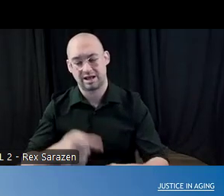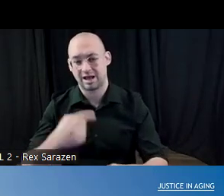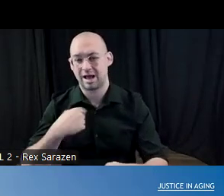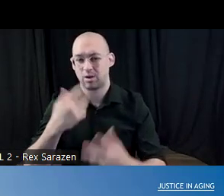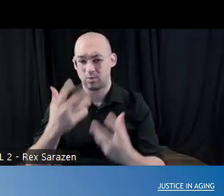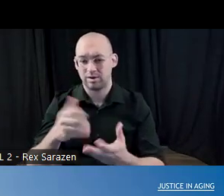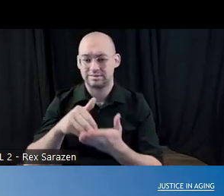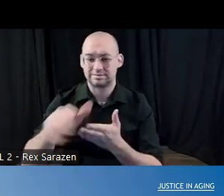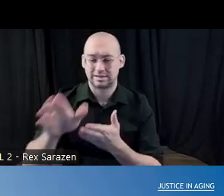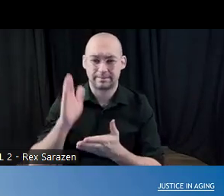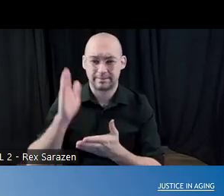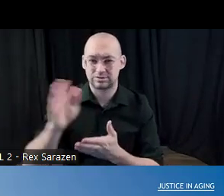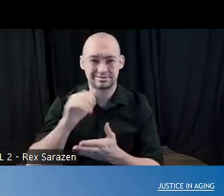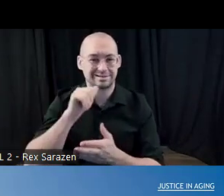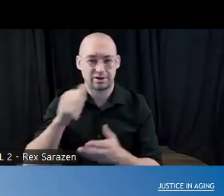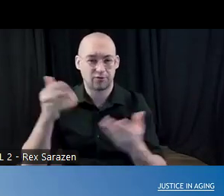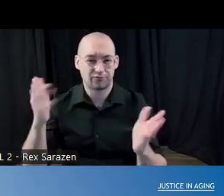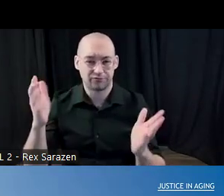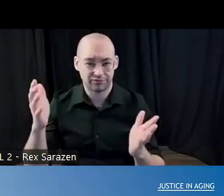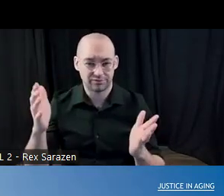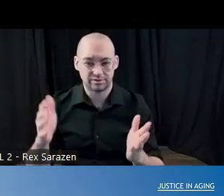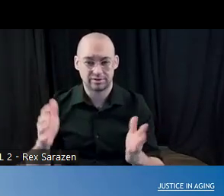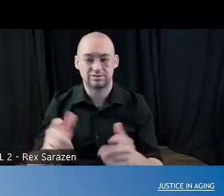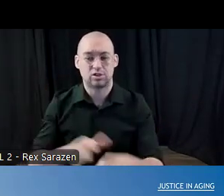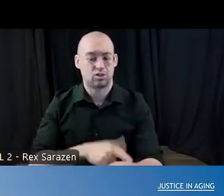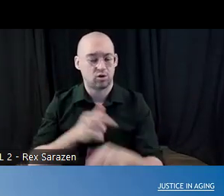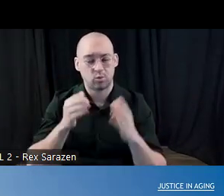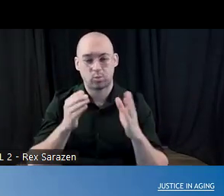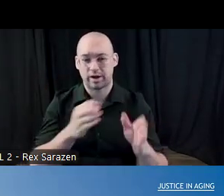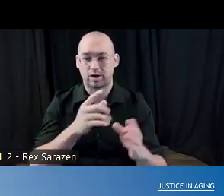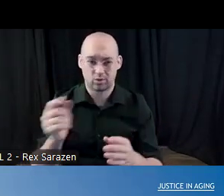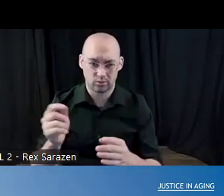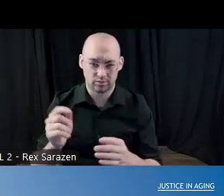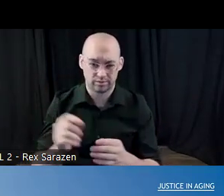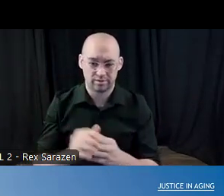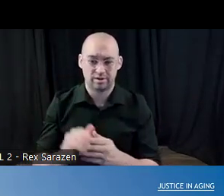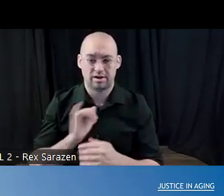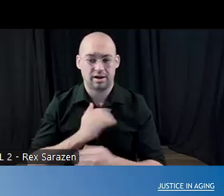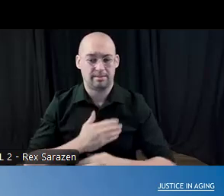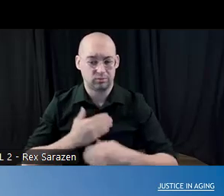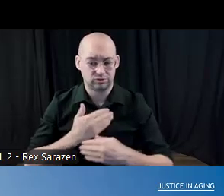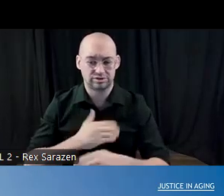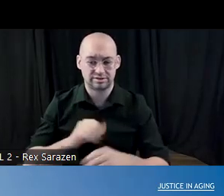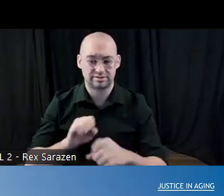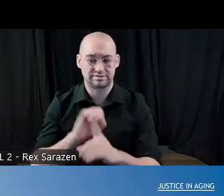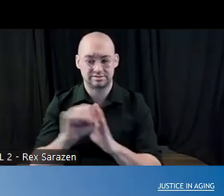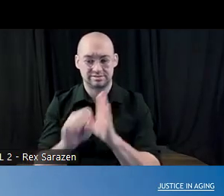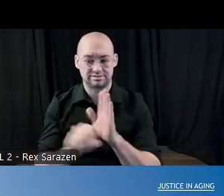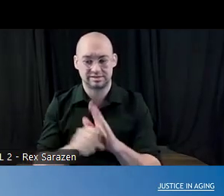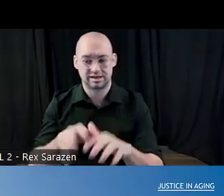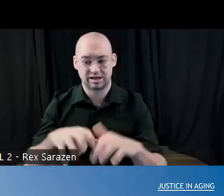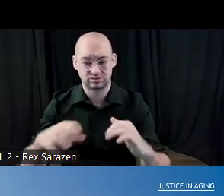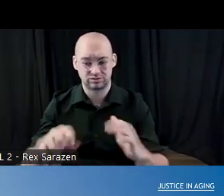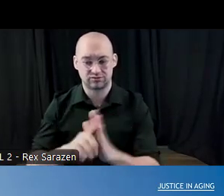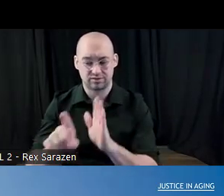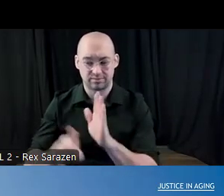ain't over. It ain't over, and there's a long way to go. And I'm grateful that we at the State Council on Developmental Disabilities are able to use